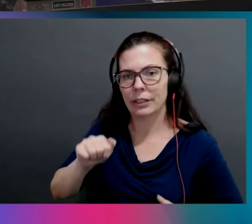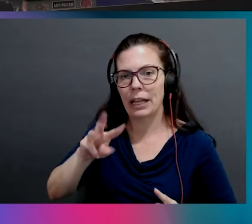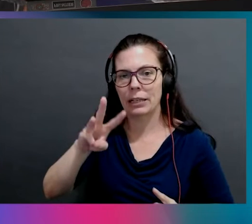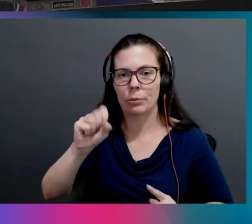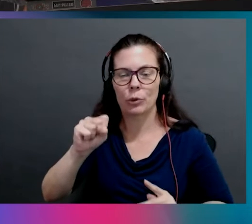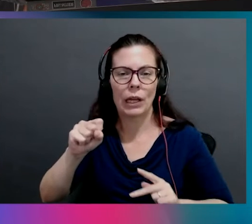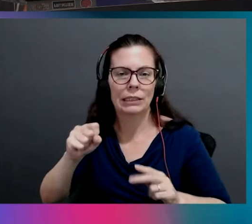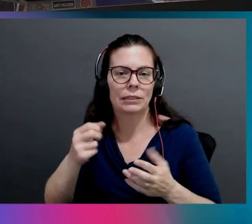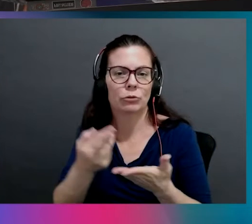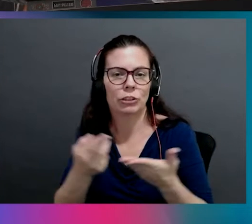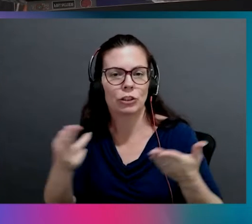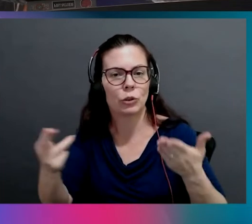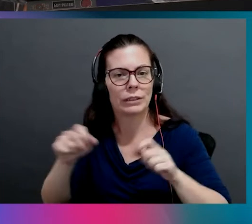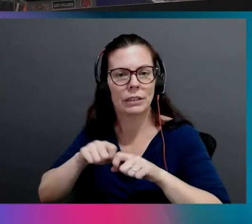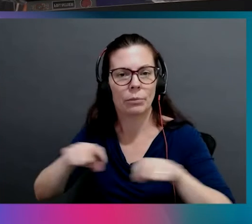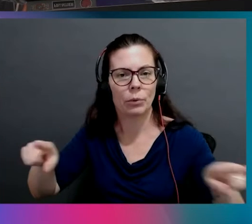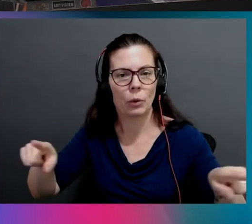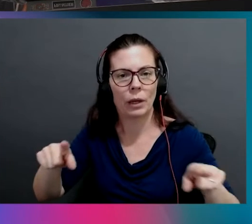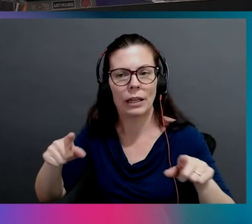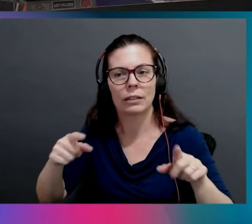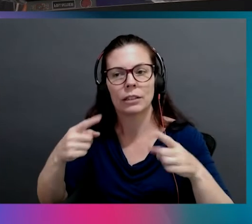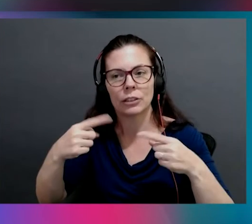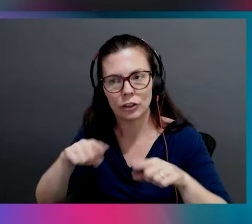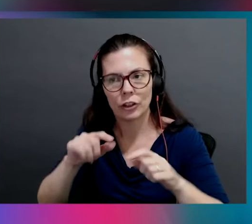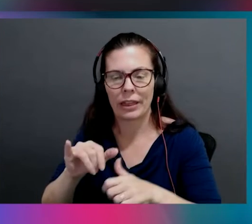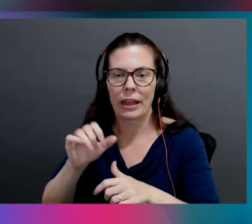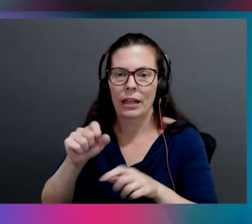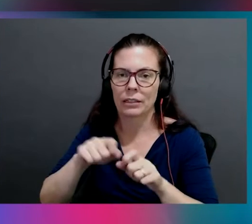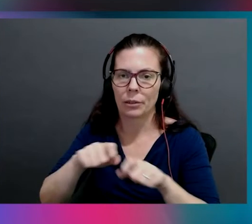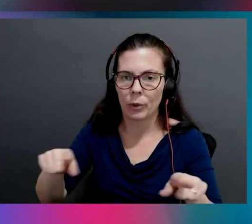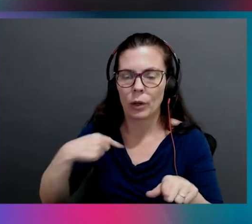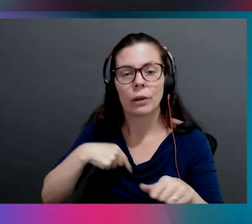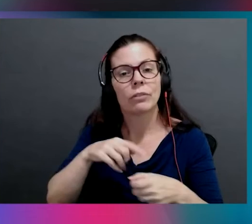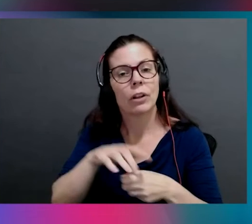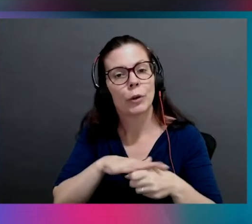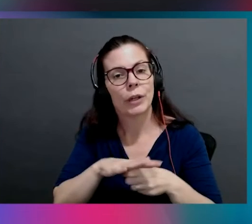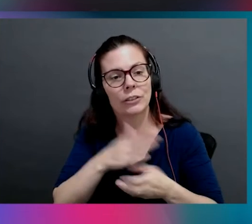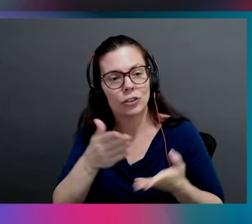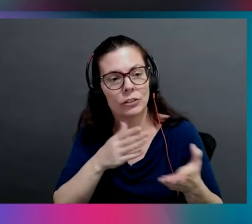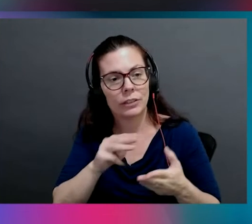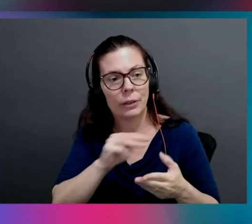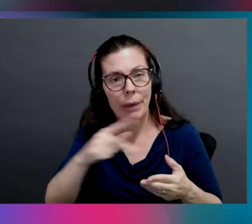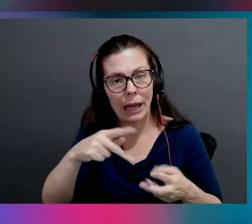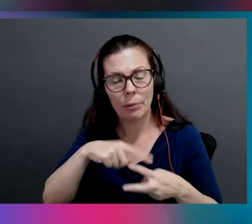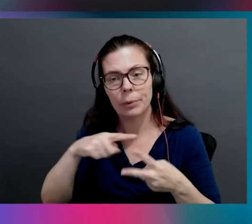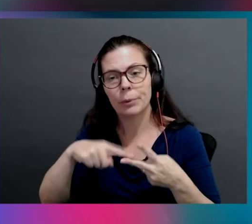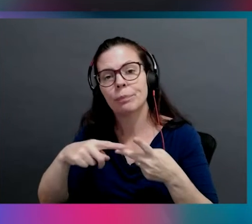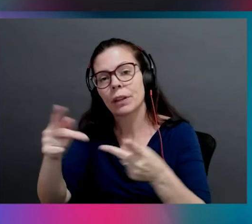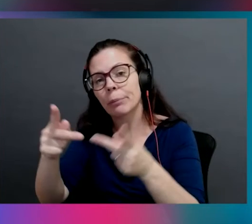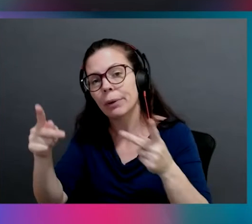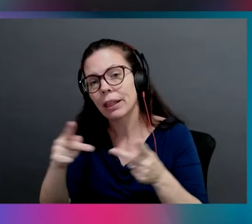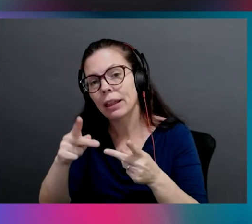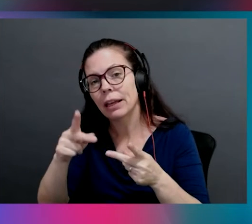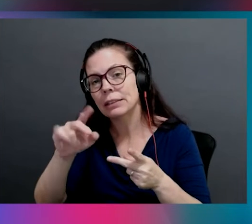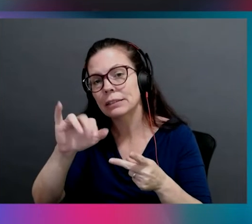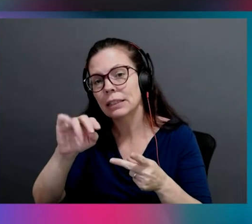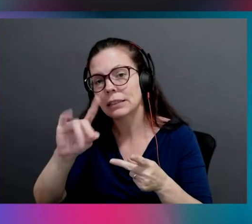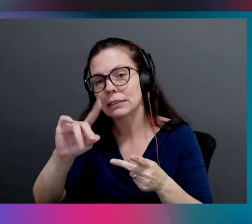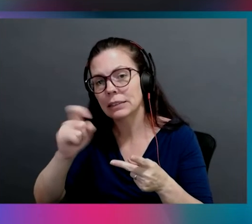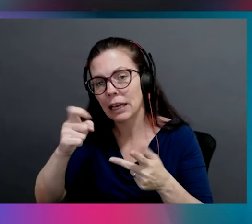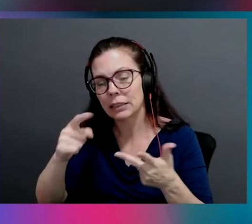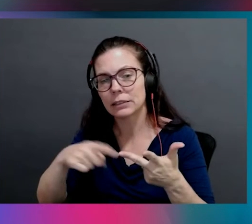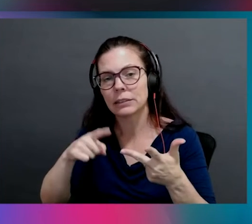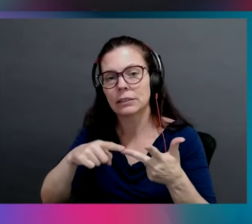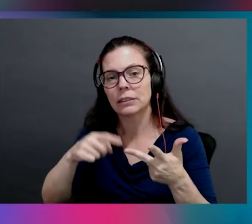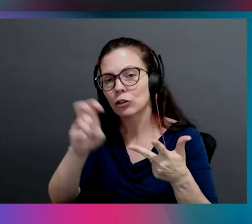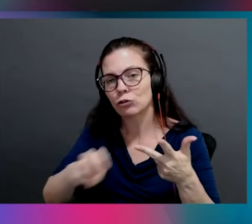deploy. We have a location services map, a place index, a location services route calculator, an